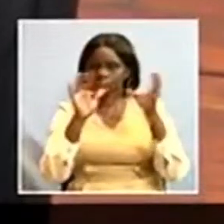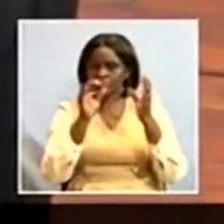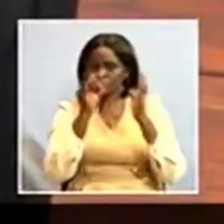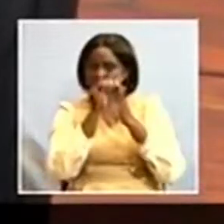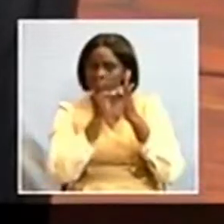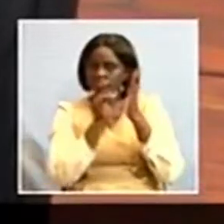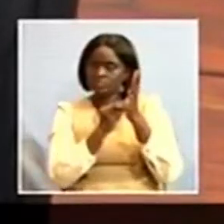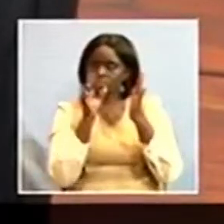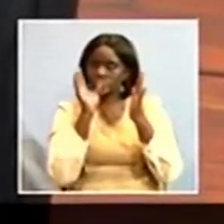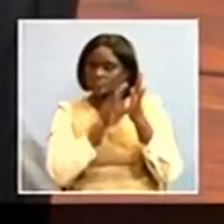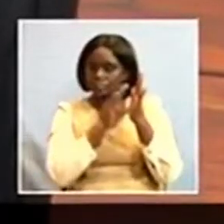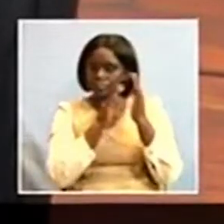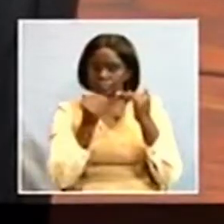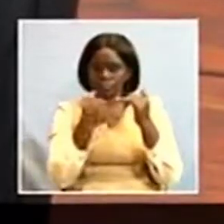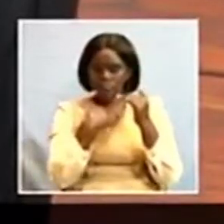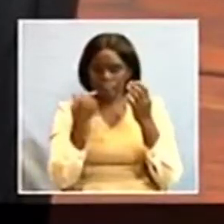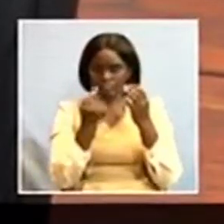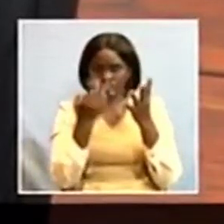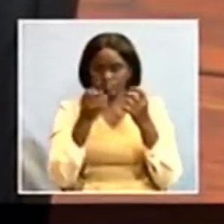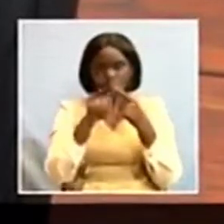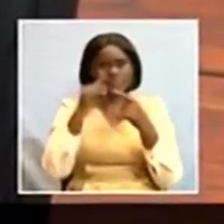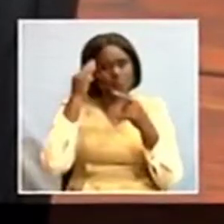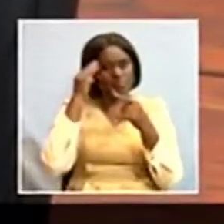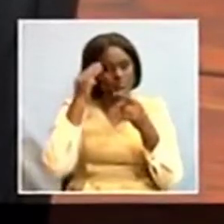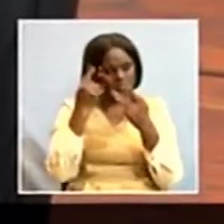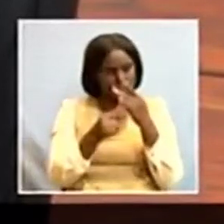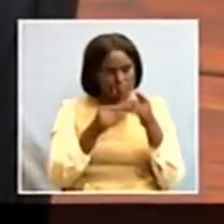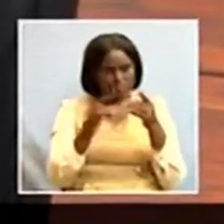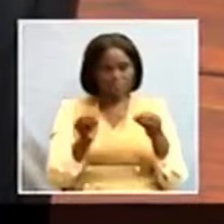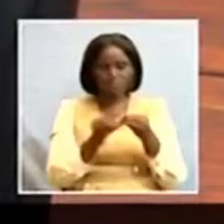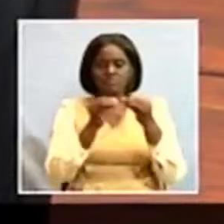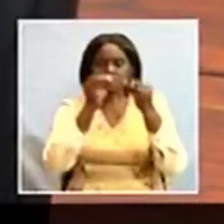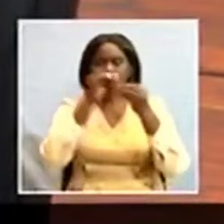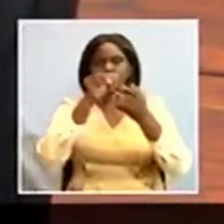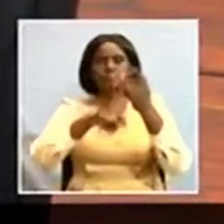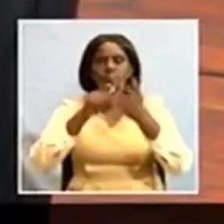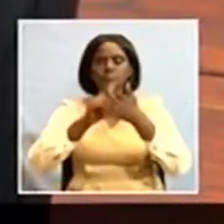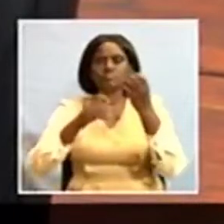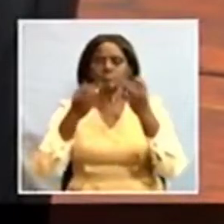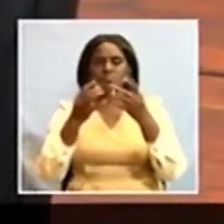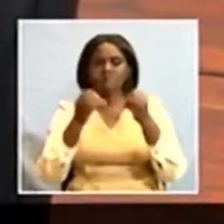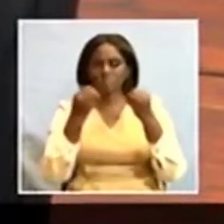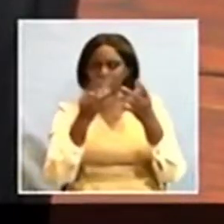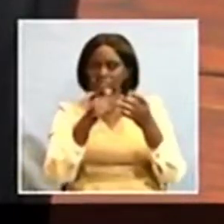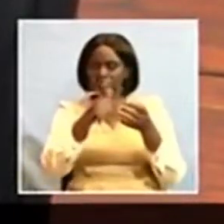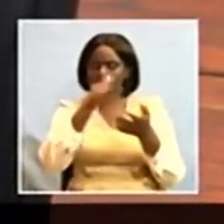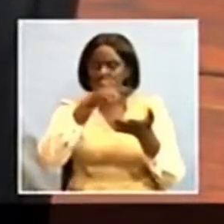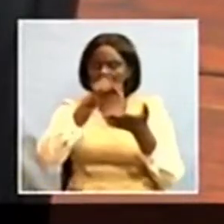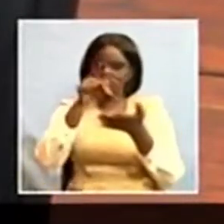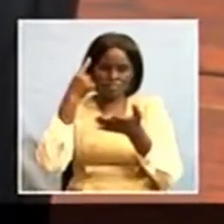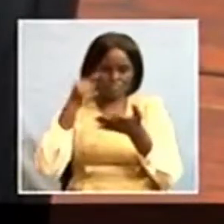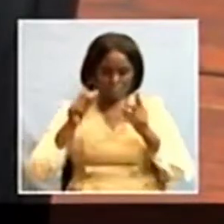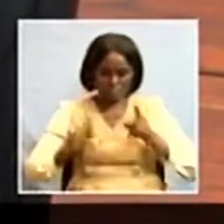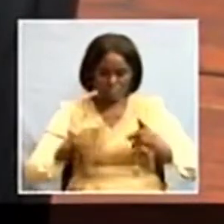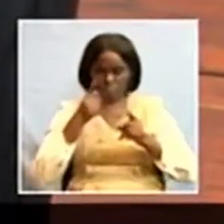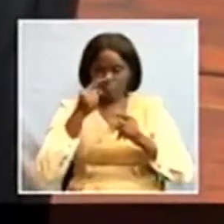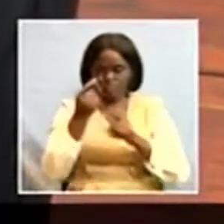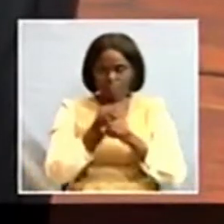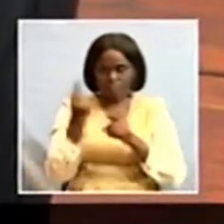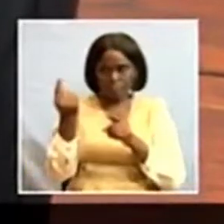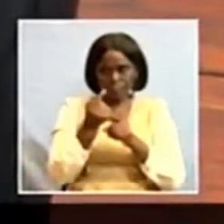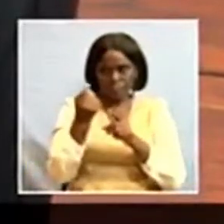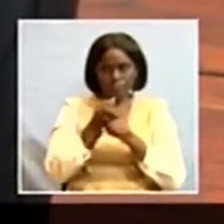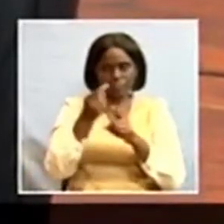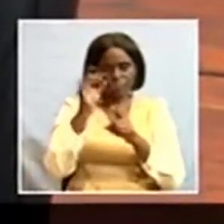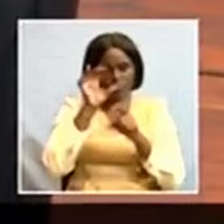inscribed. I wanted to find out what was the total cost. How much did you pay for the person who came from the